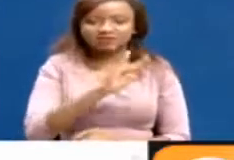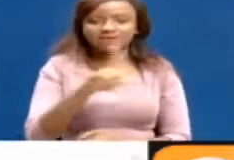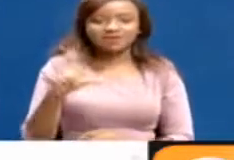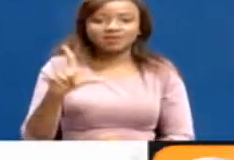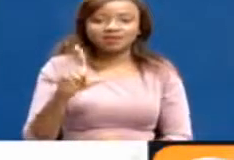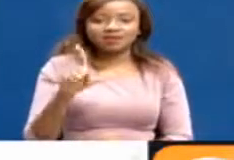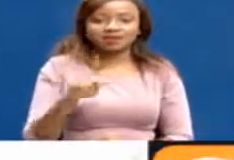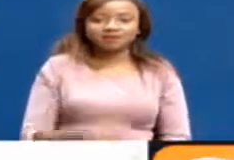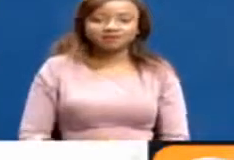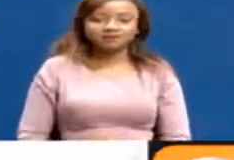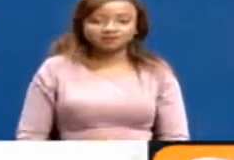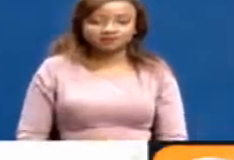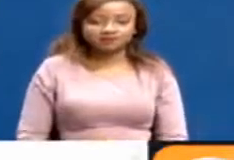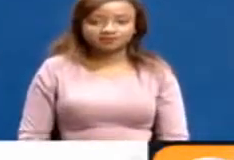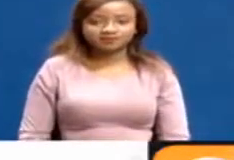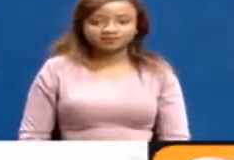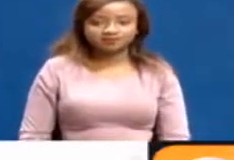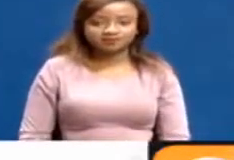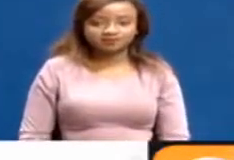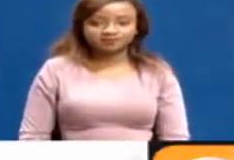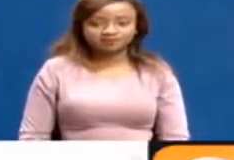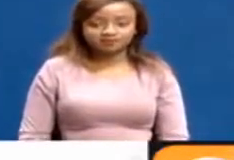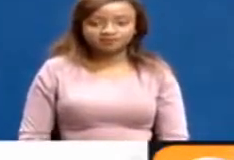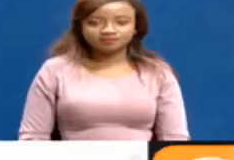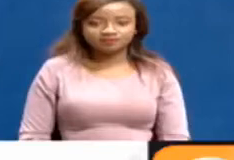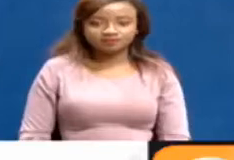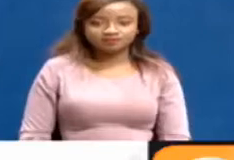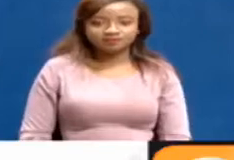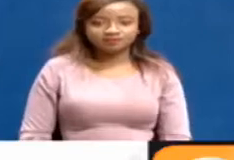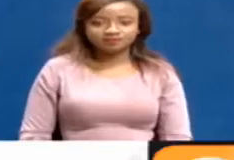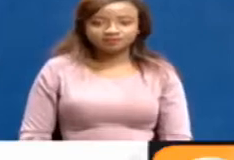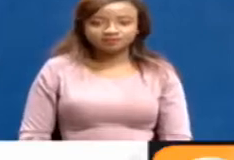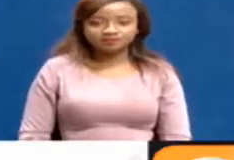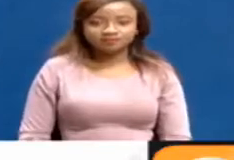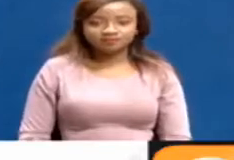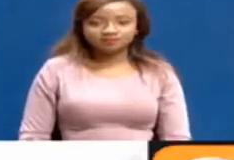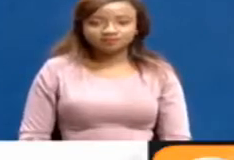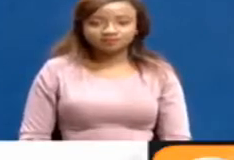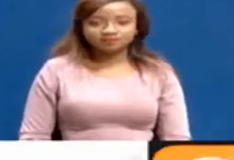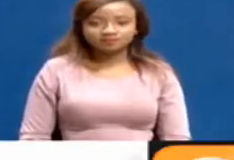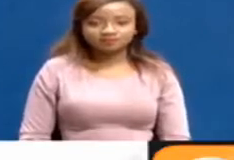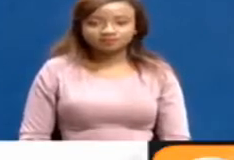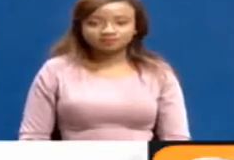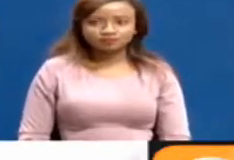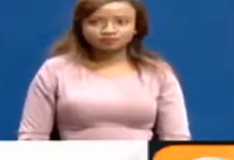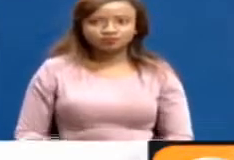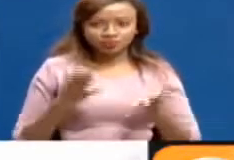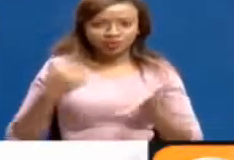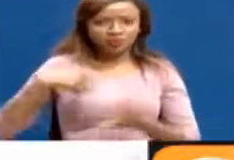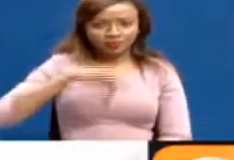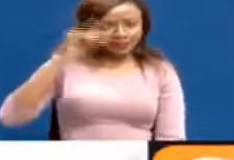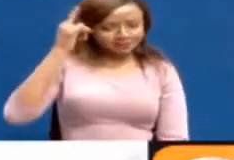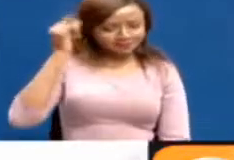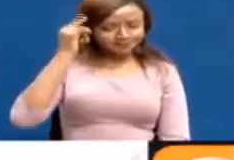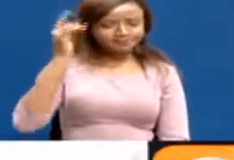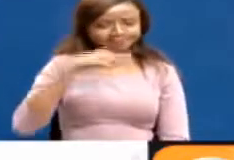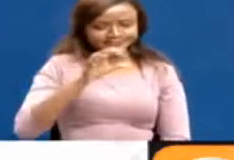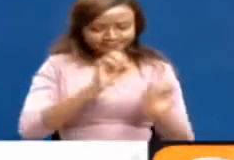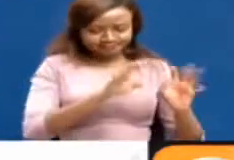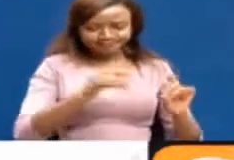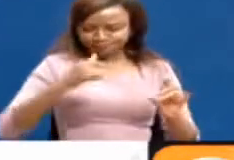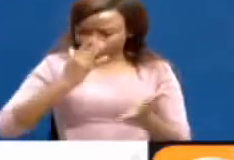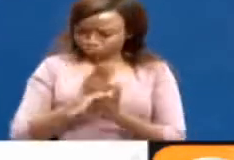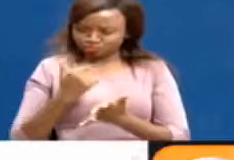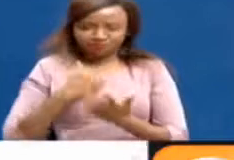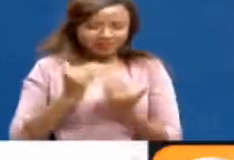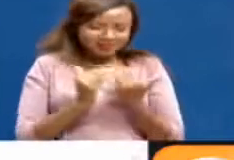to roll those out based on government's plan and what we're pushing for in the Senate. So we are thinking about the informal sector, Jeff. I care about the informal